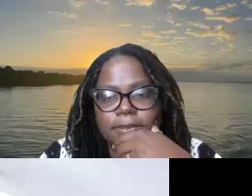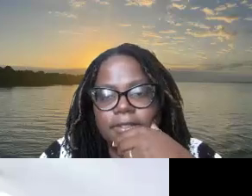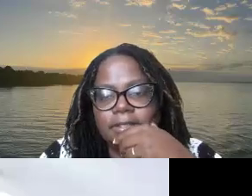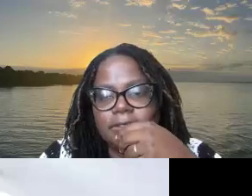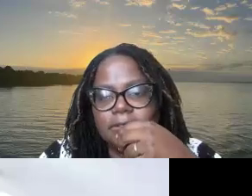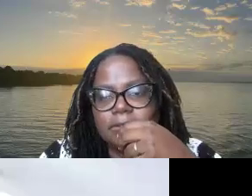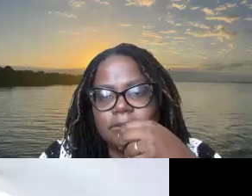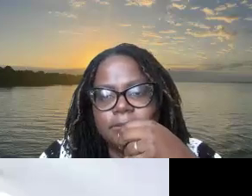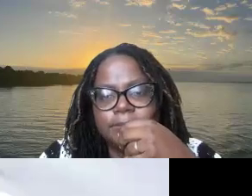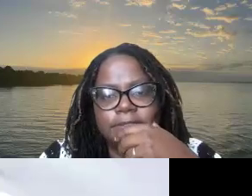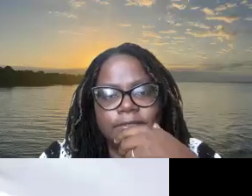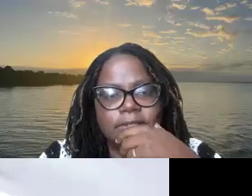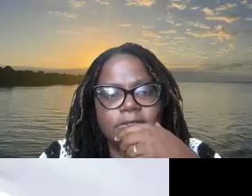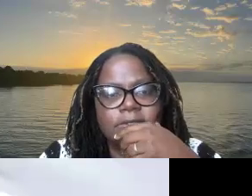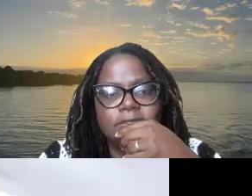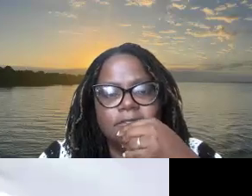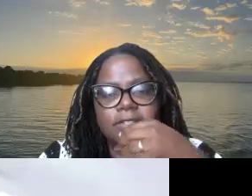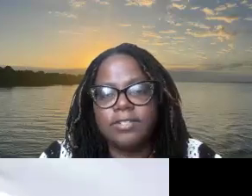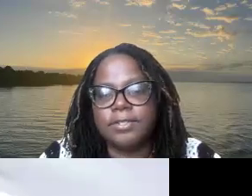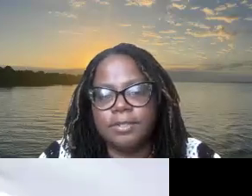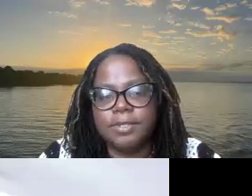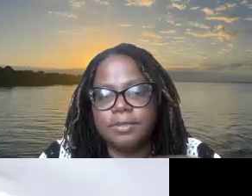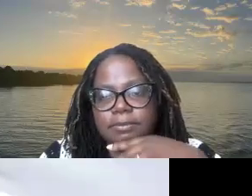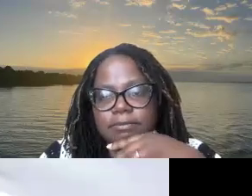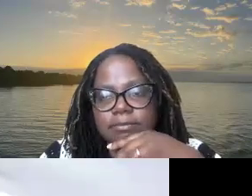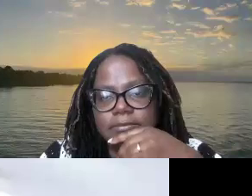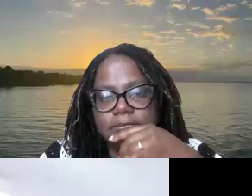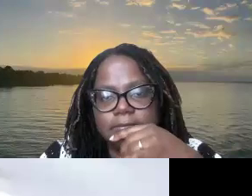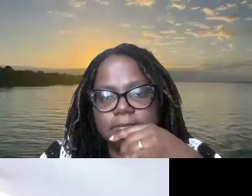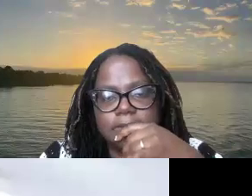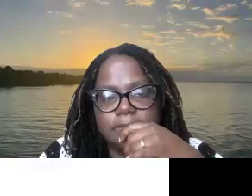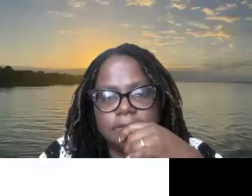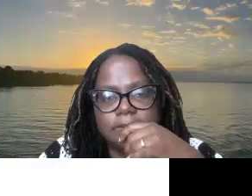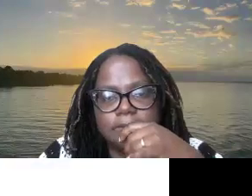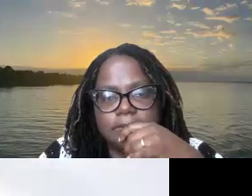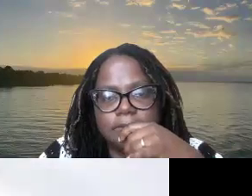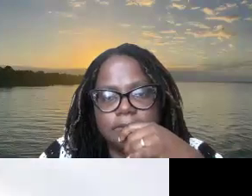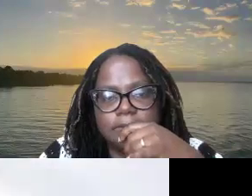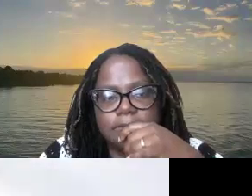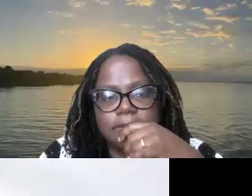chile verde. This is our homestead home.